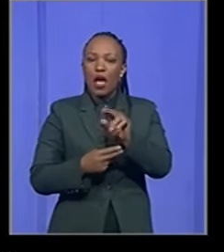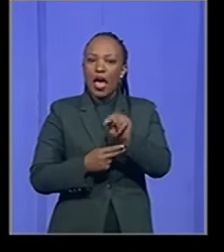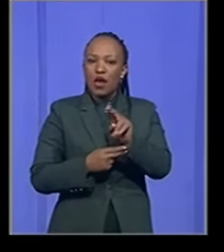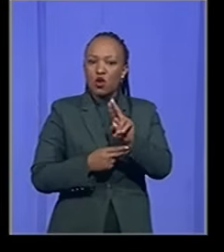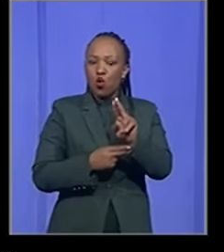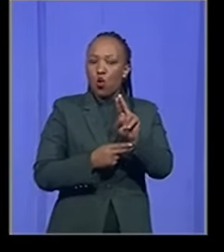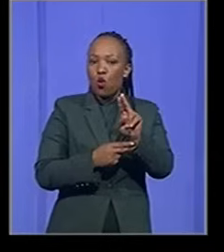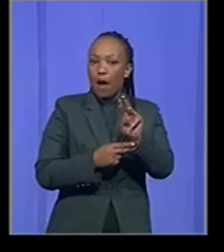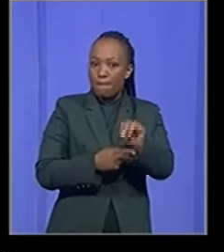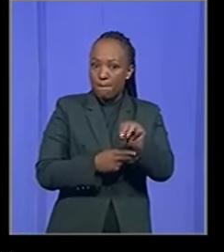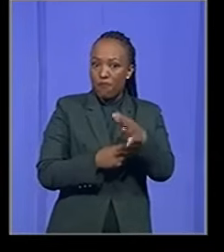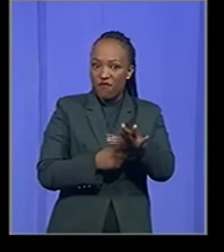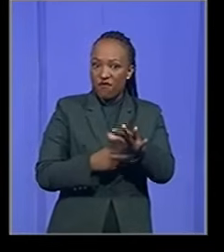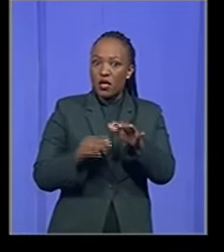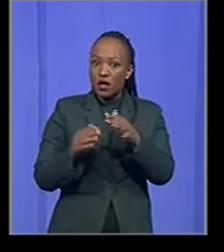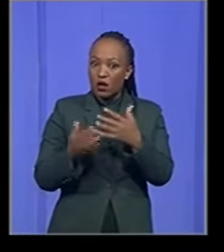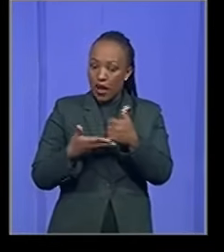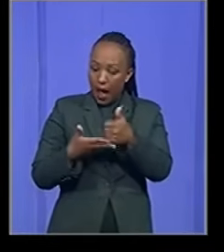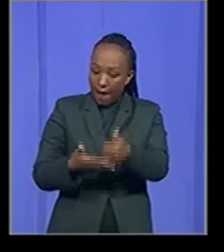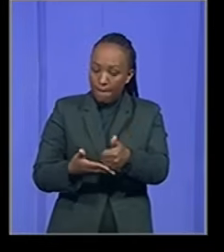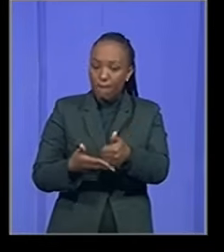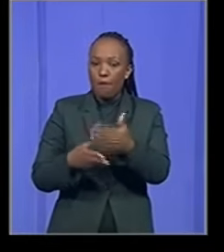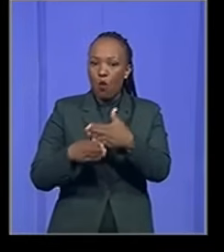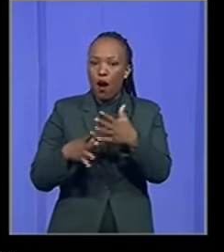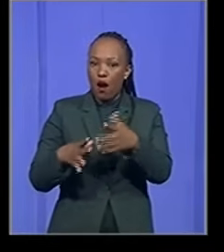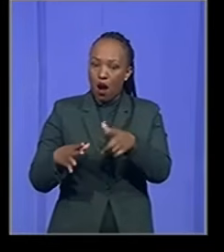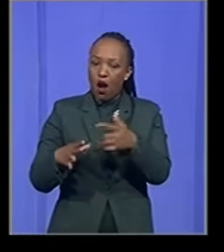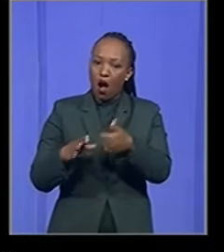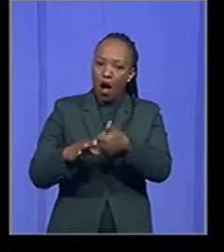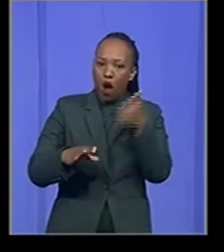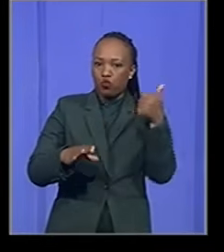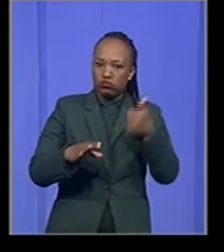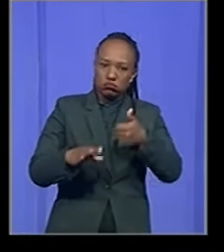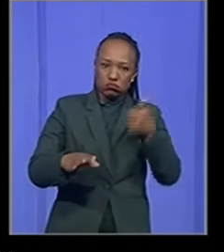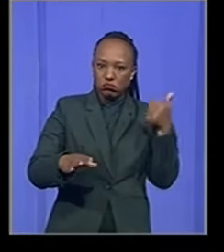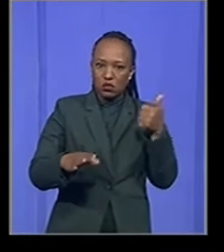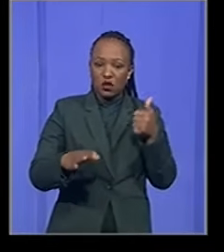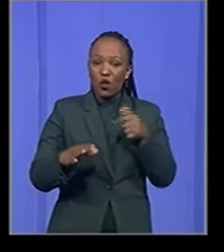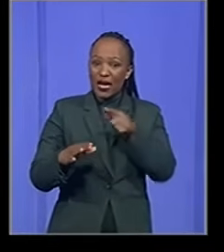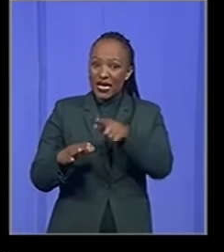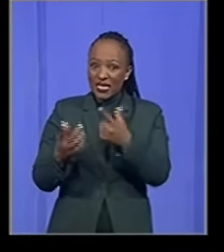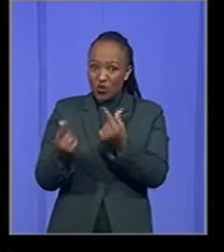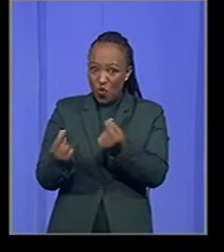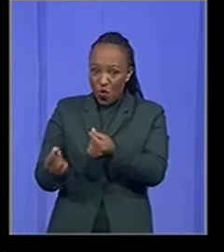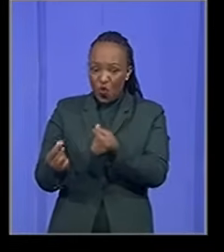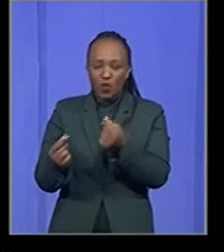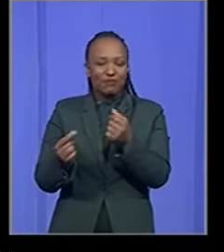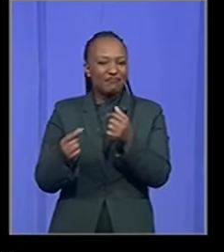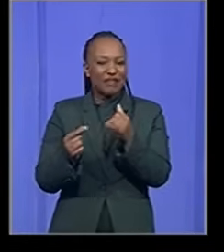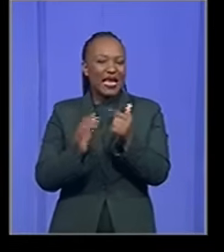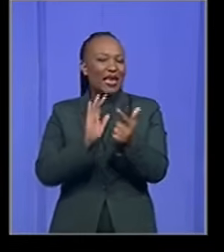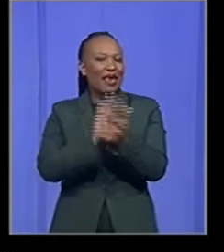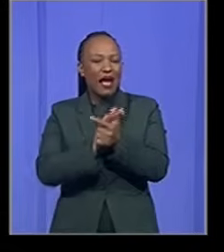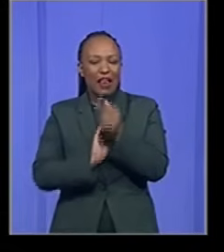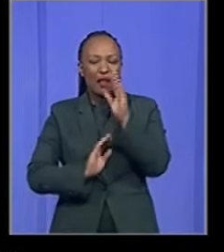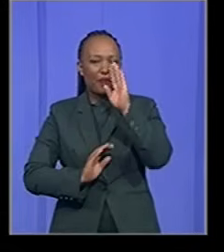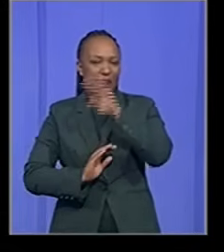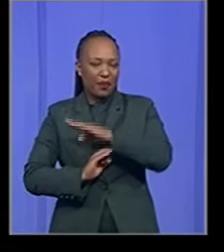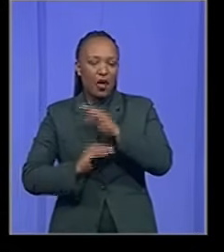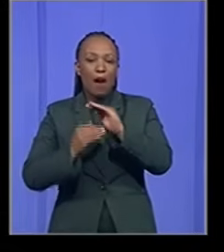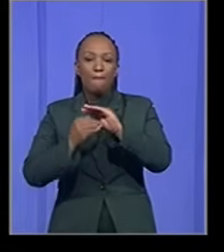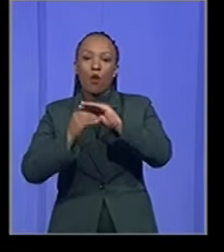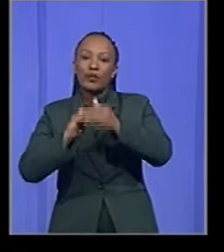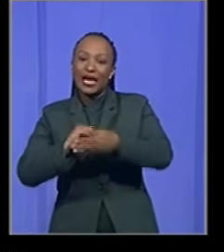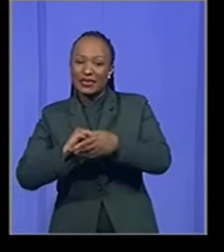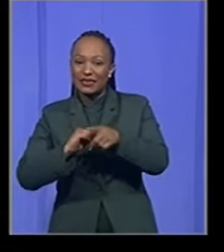to get the employees to come up from underground. Because, you know, the action that they've taken is illegal. It's not protected, and we're concerned